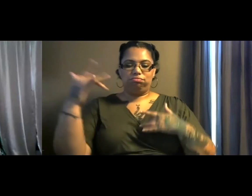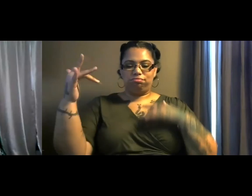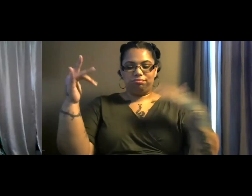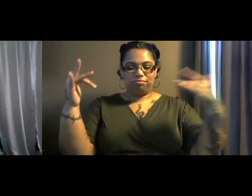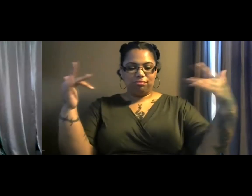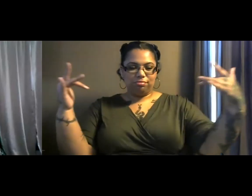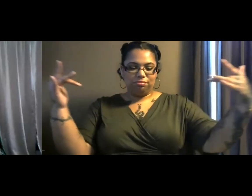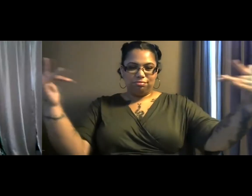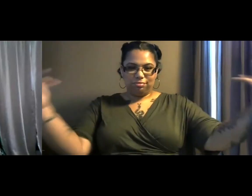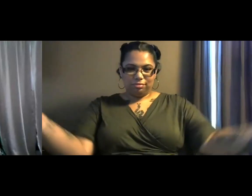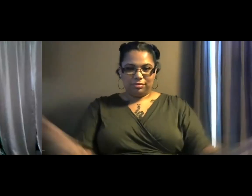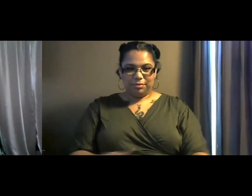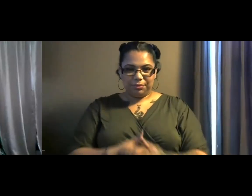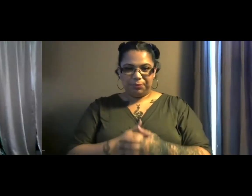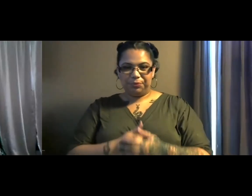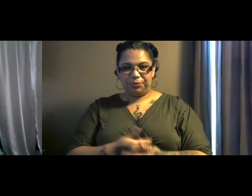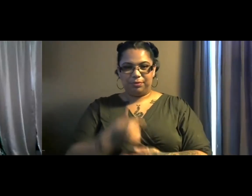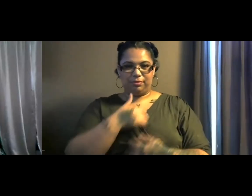shine on.